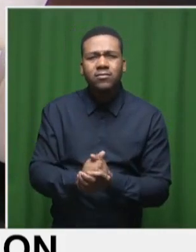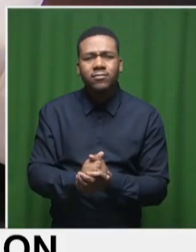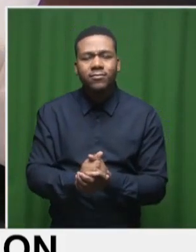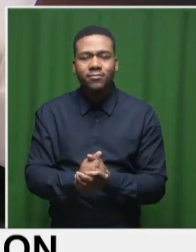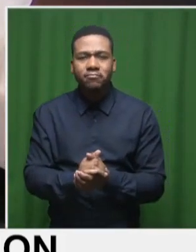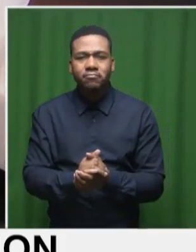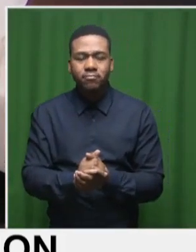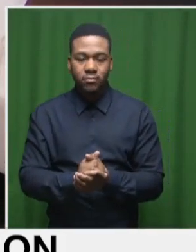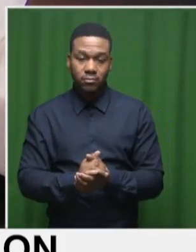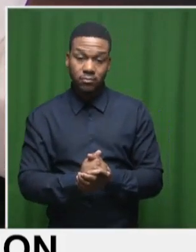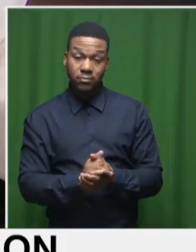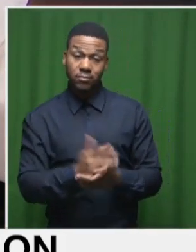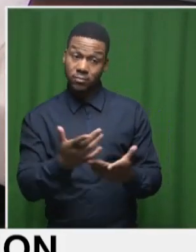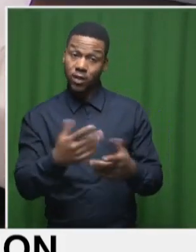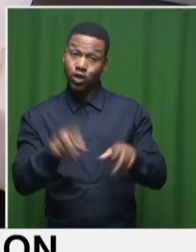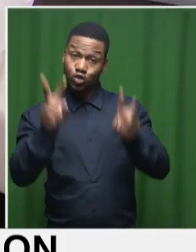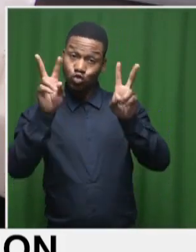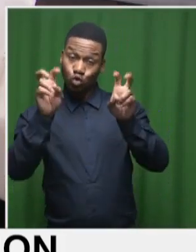collection is